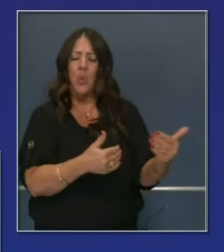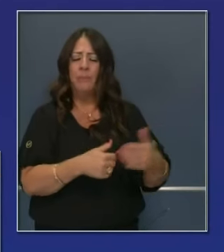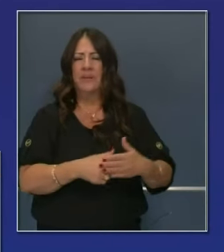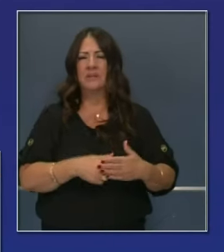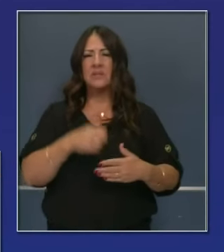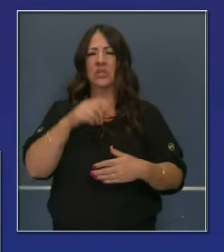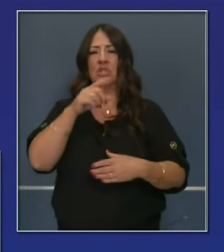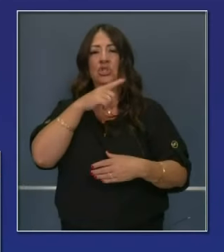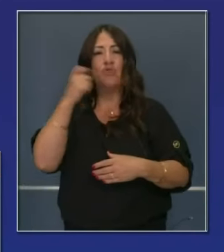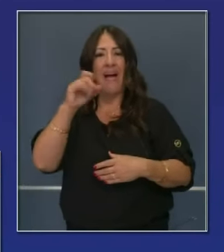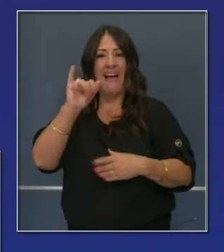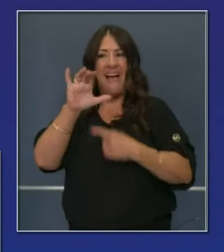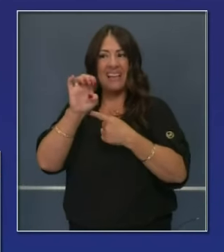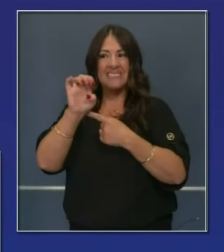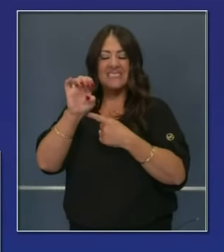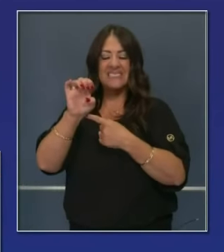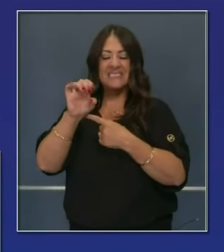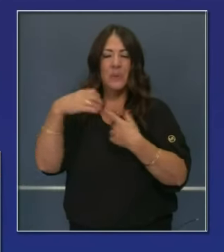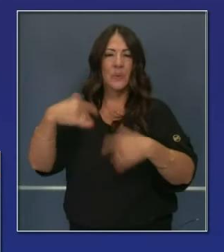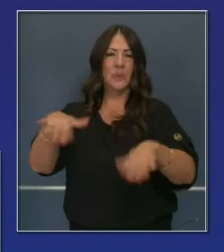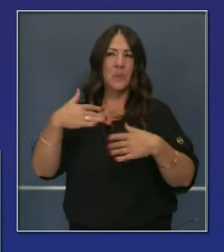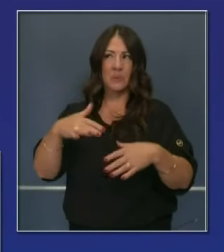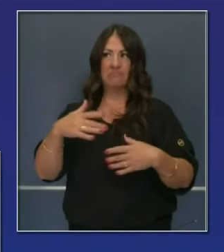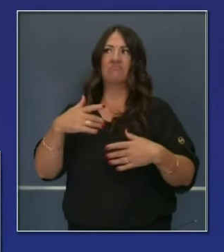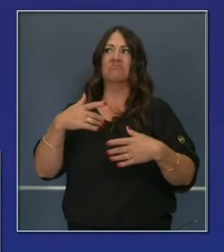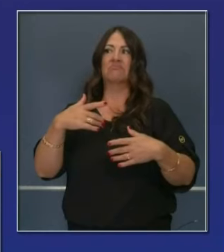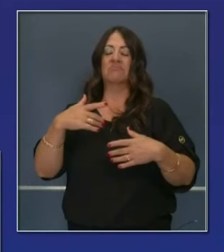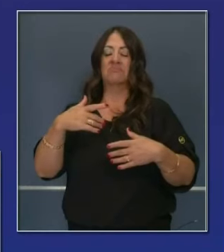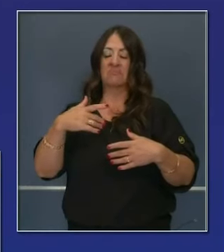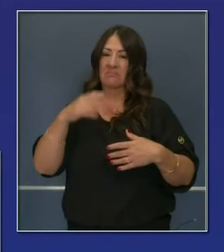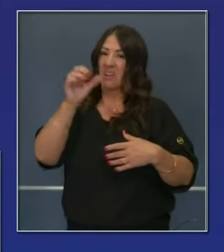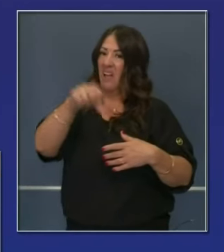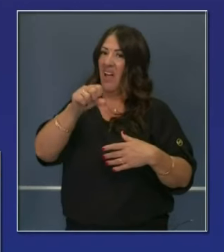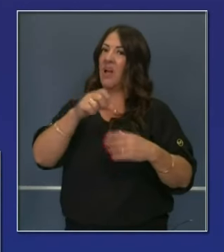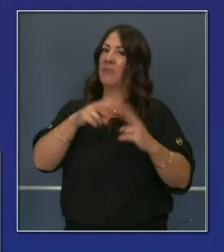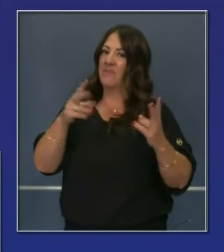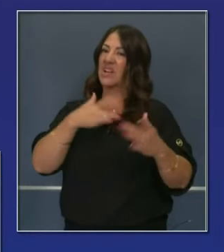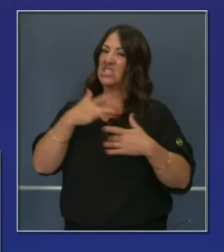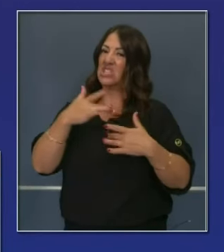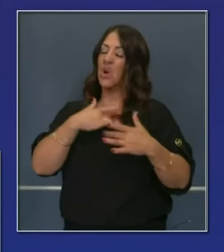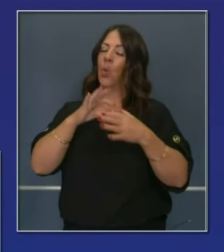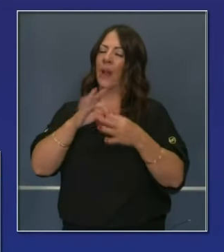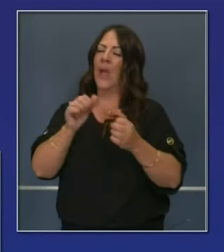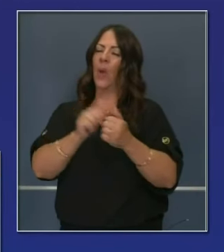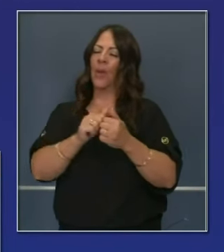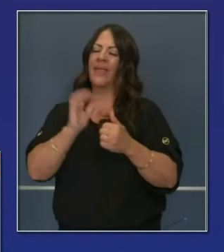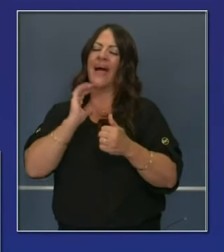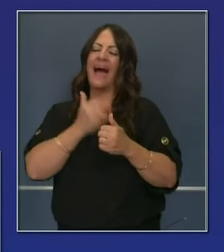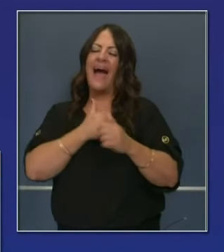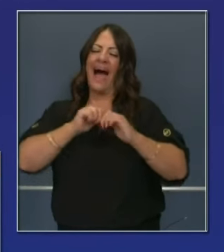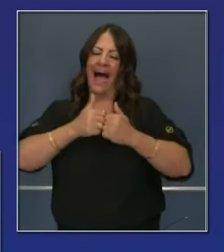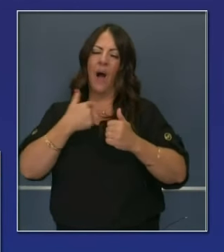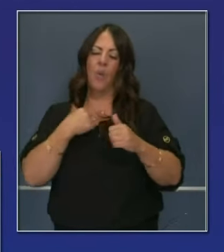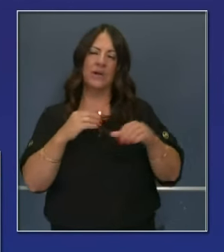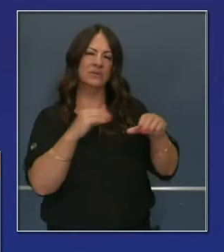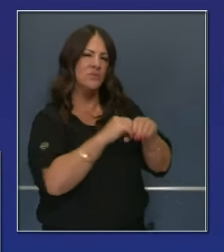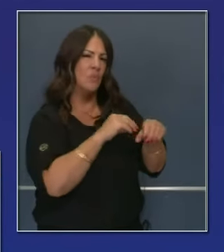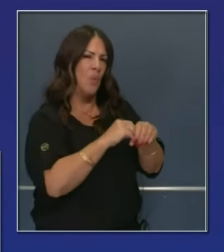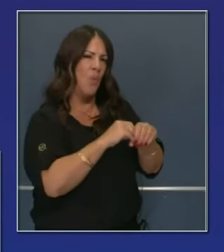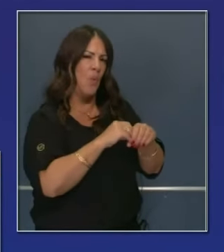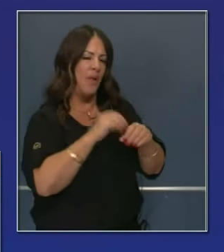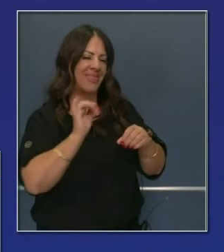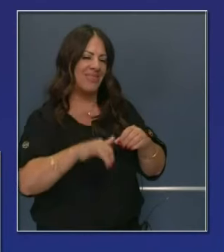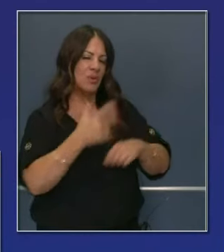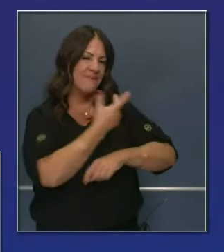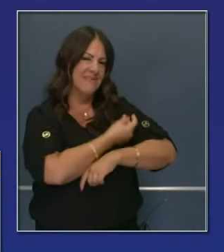dry ice won't be a commodity of concern and consideration as it relates to our vaccination strategies. That's top of our